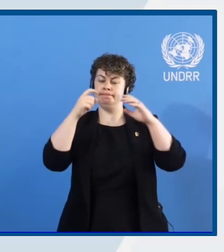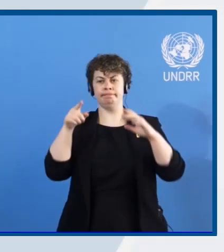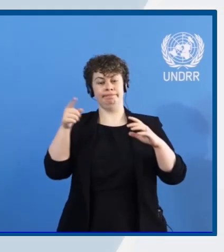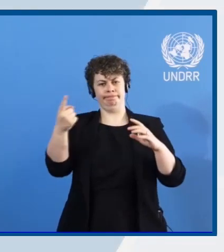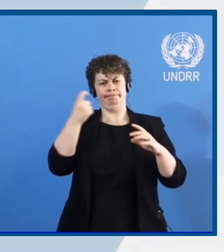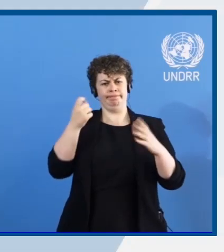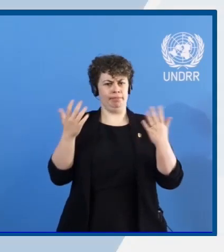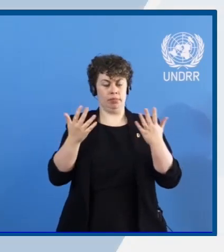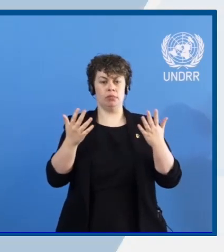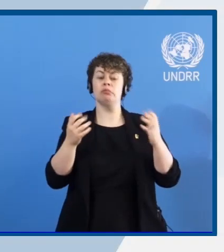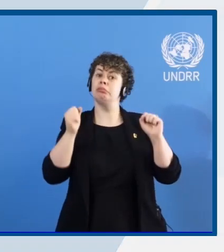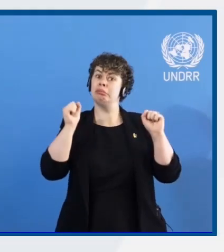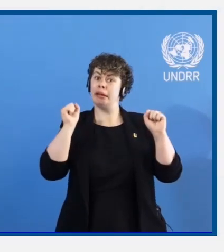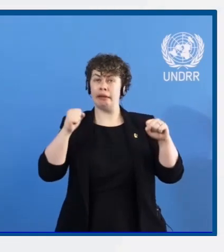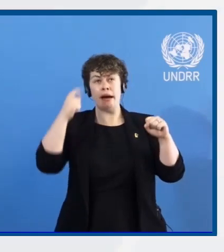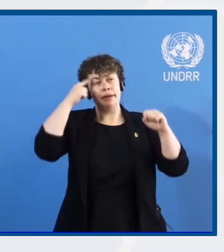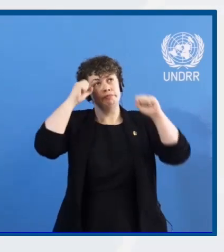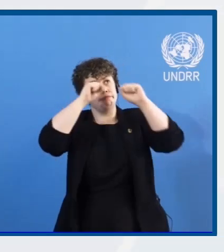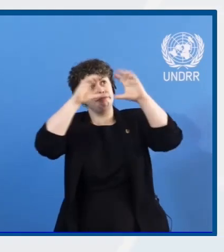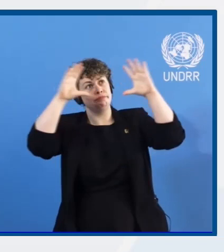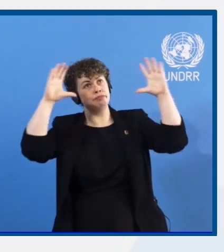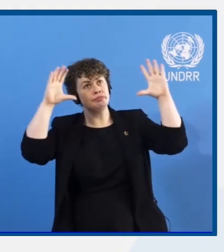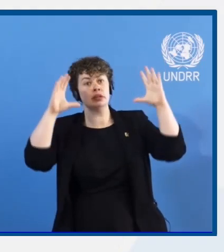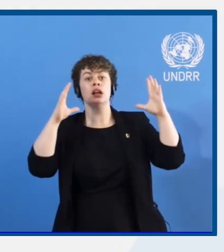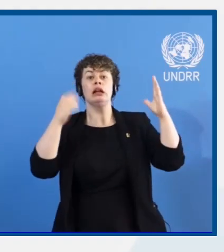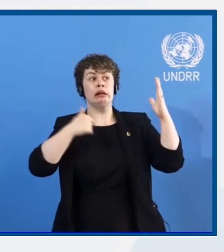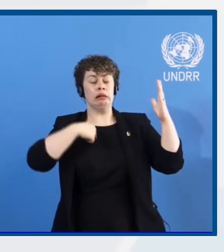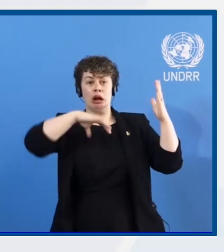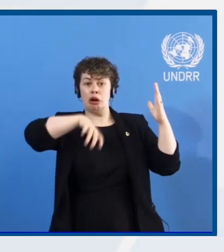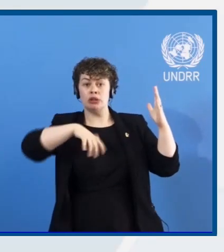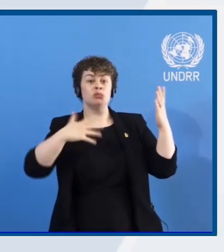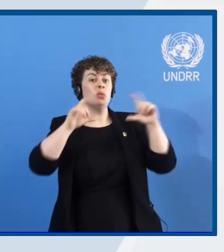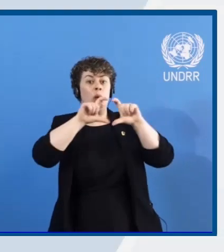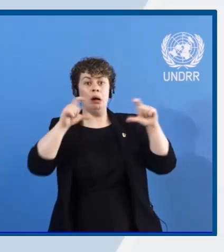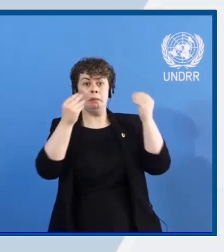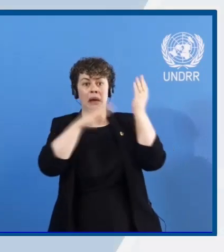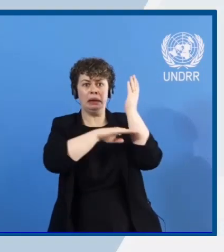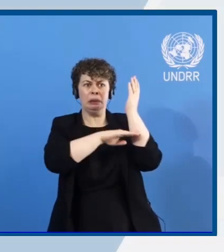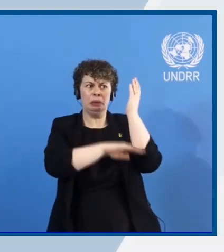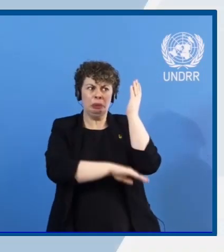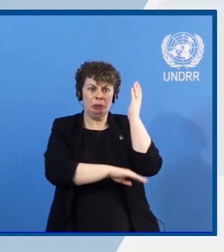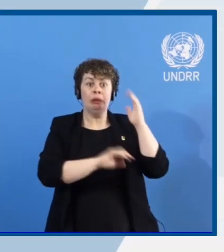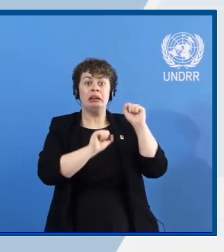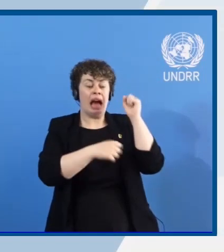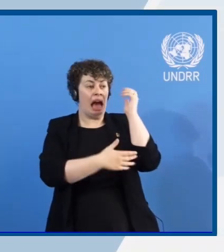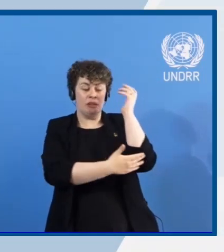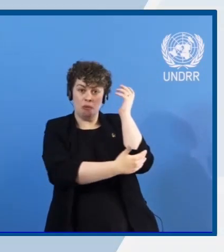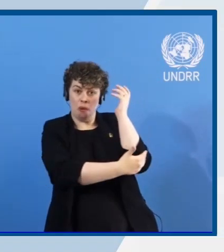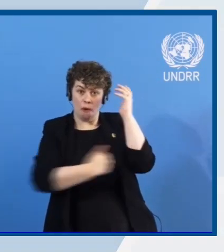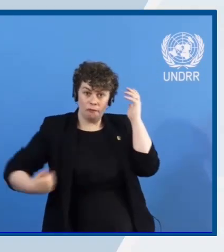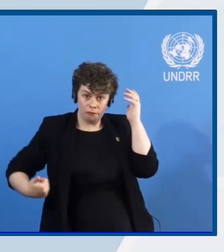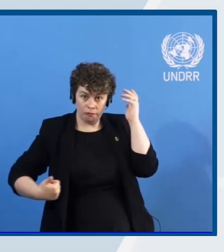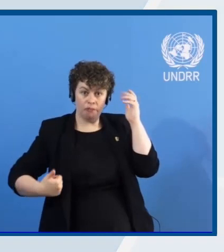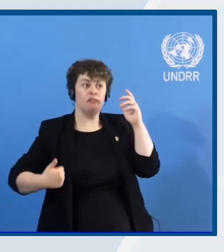of exchanging debt for DRR financing. Sorry to paraphrase, but that's how I understood the